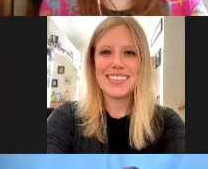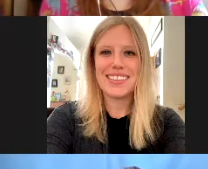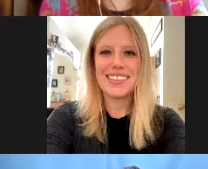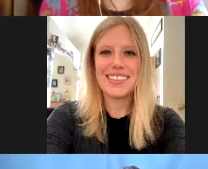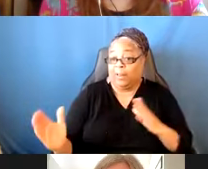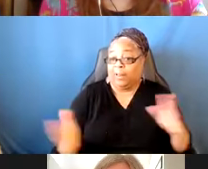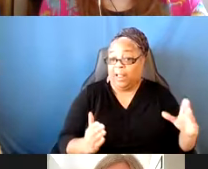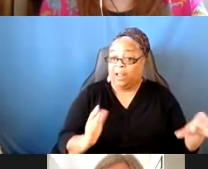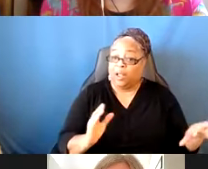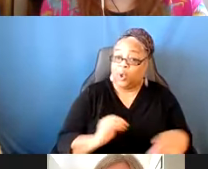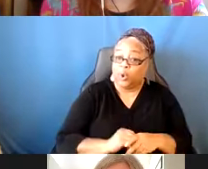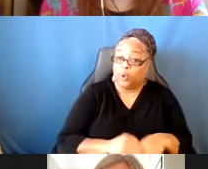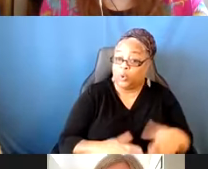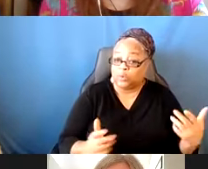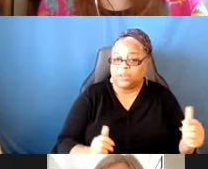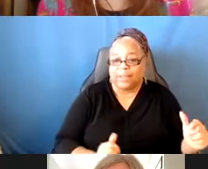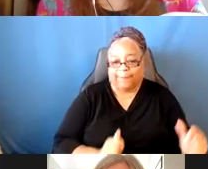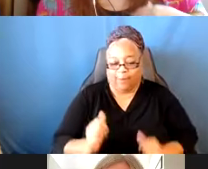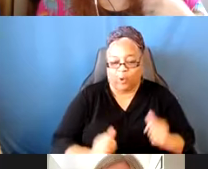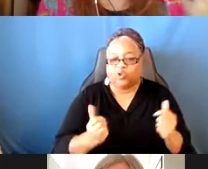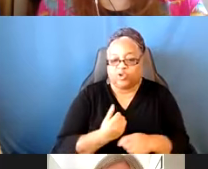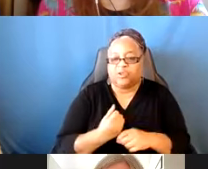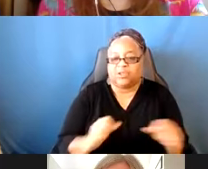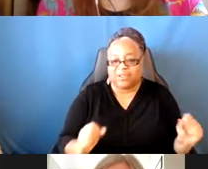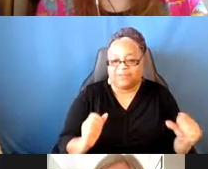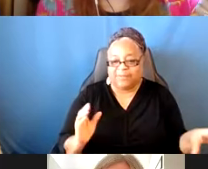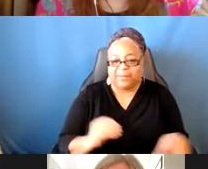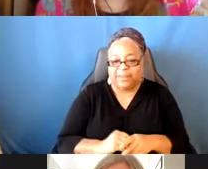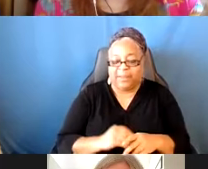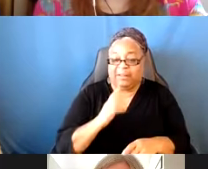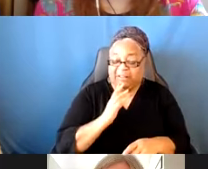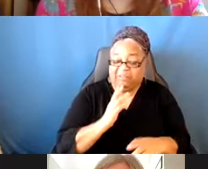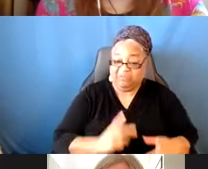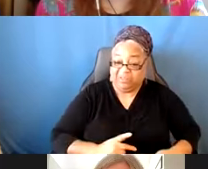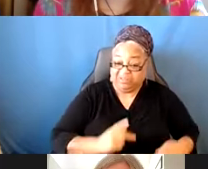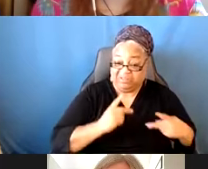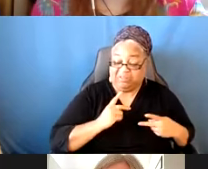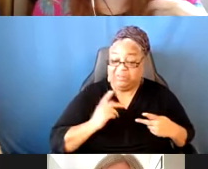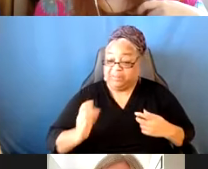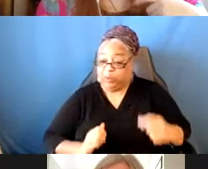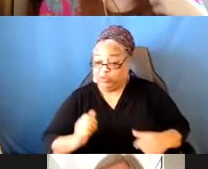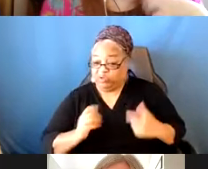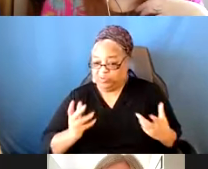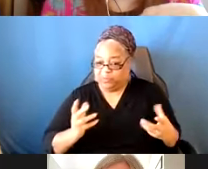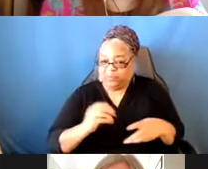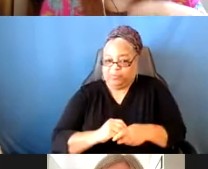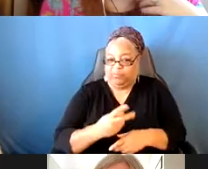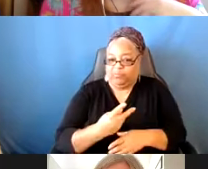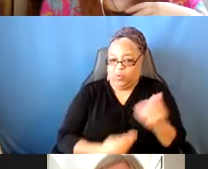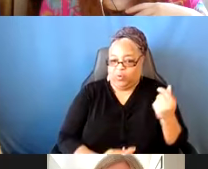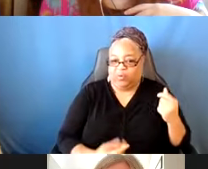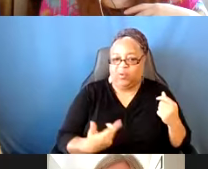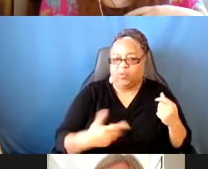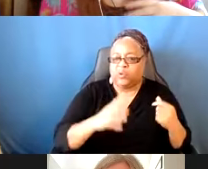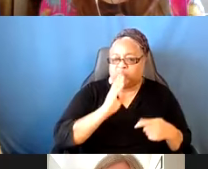an emotional safety plan and vice versa. We talked about it as the last page of our safety